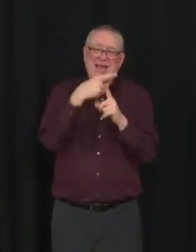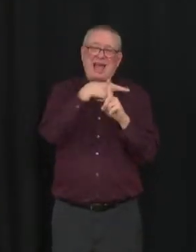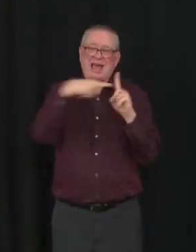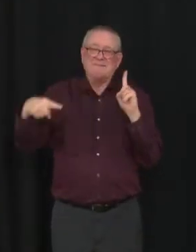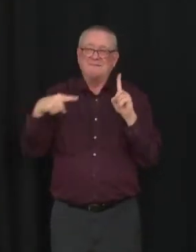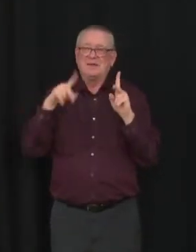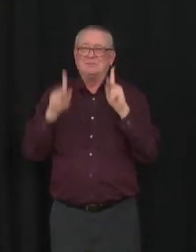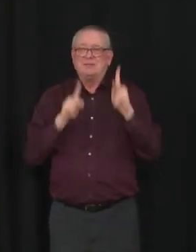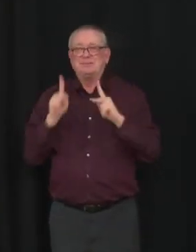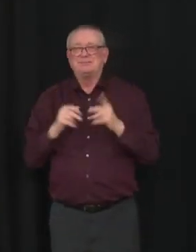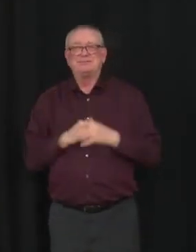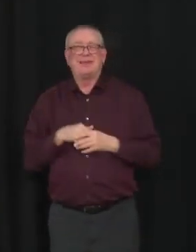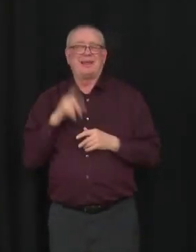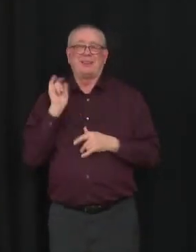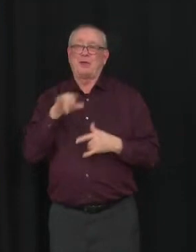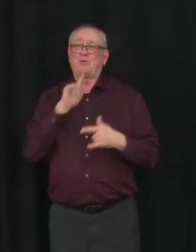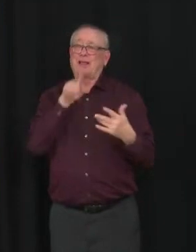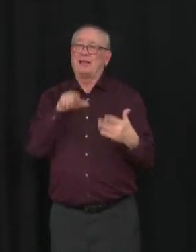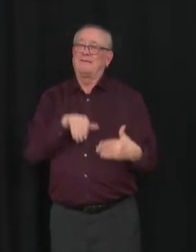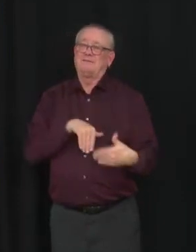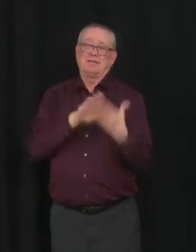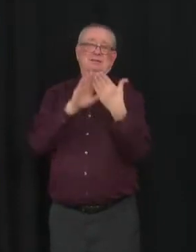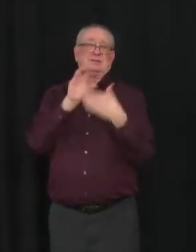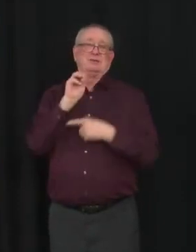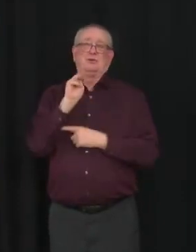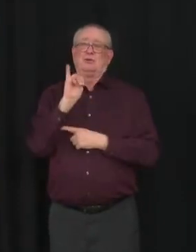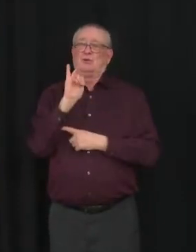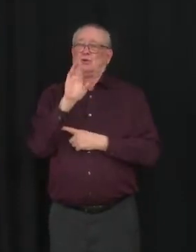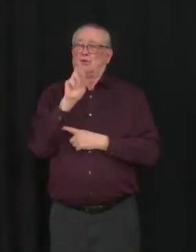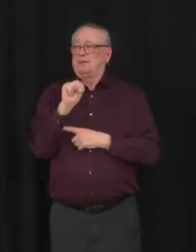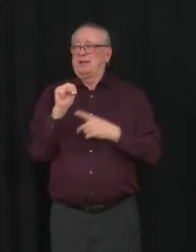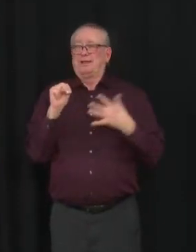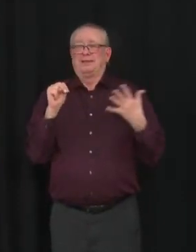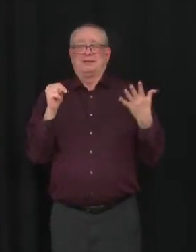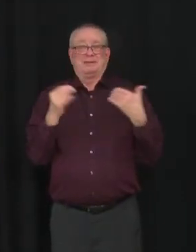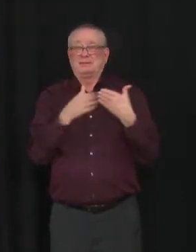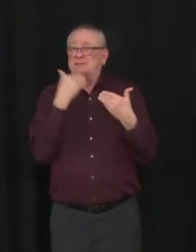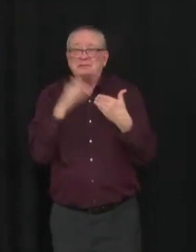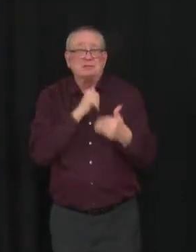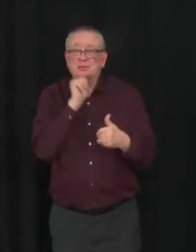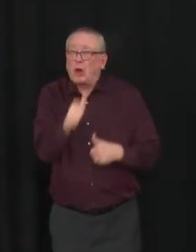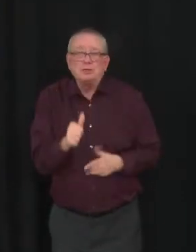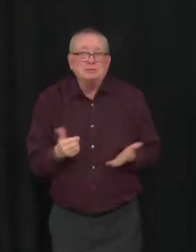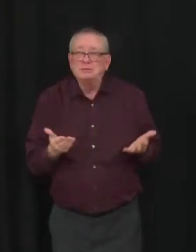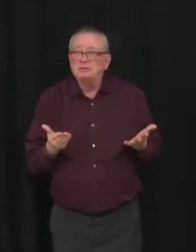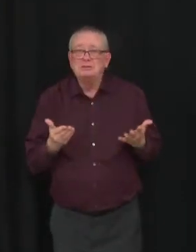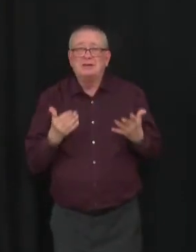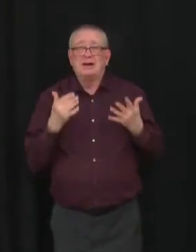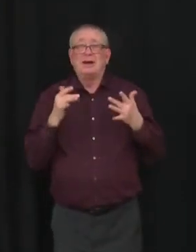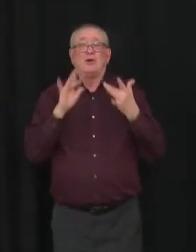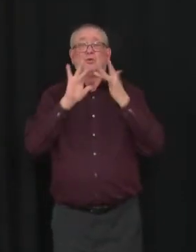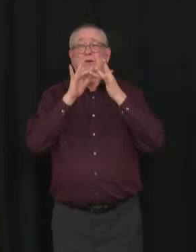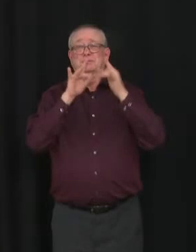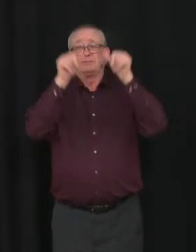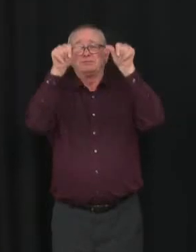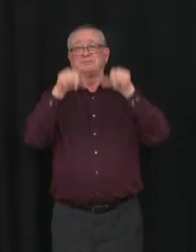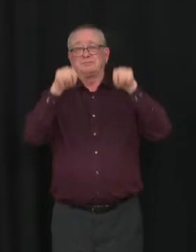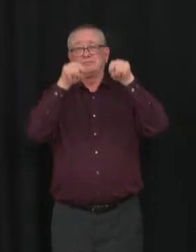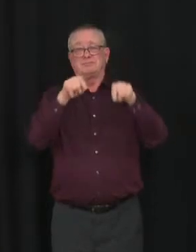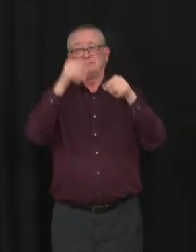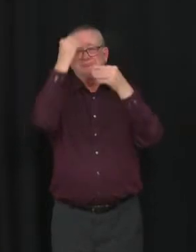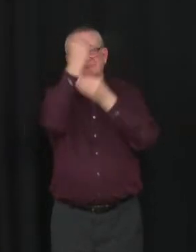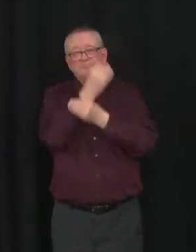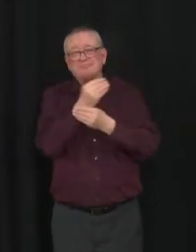alberta.ca with tips on celebrating the holiday season safely. The recommendations include keeping in-person attendance as low as